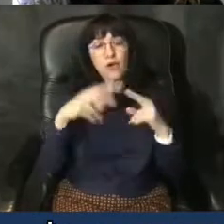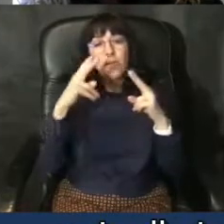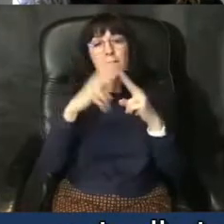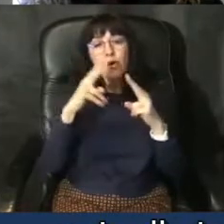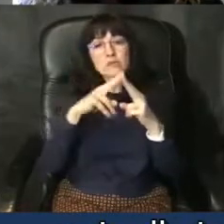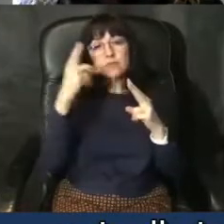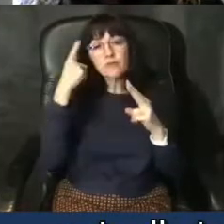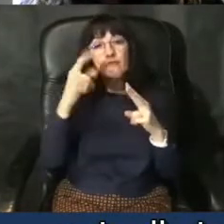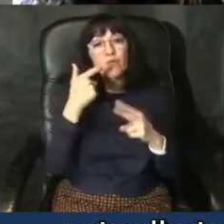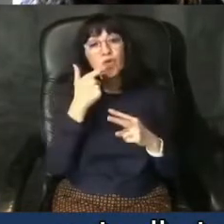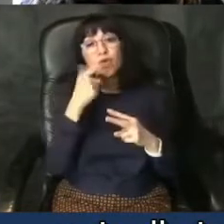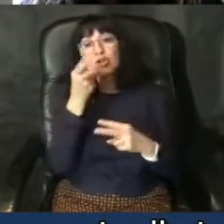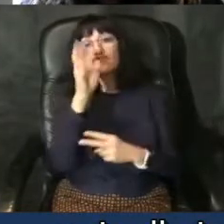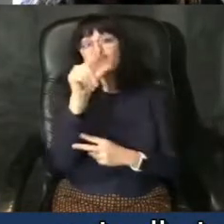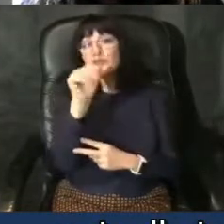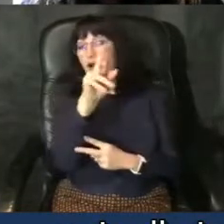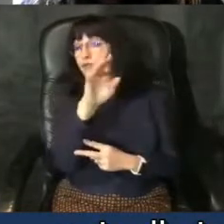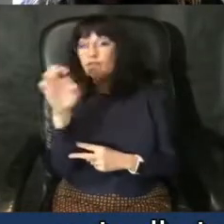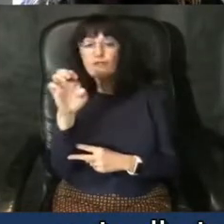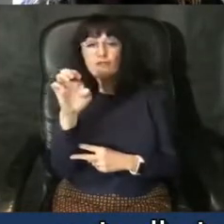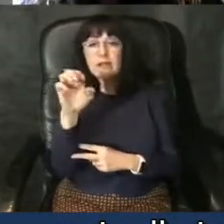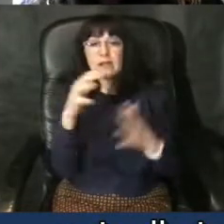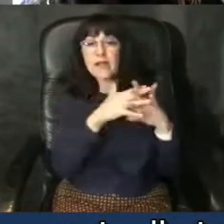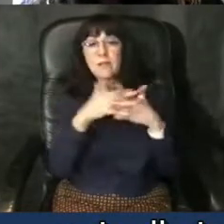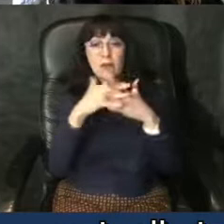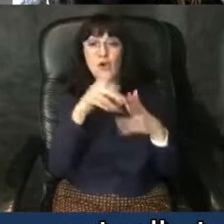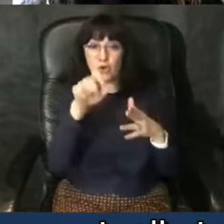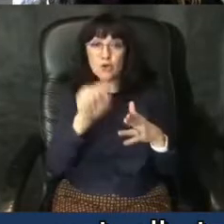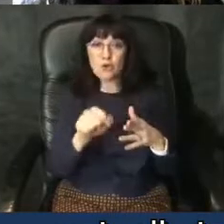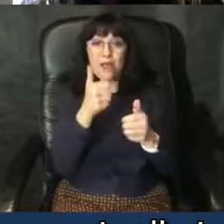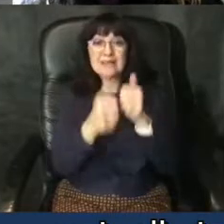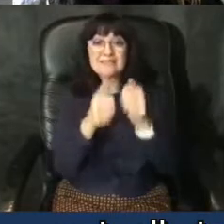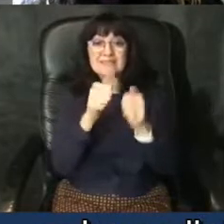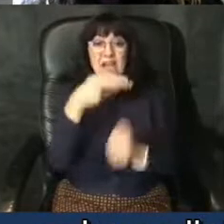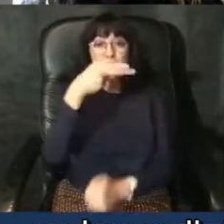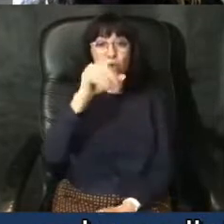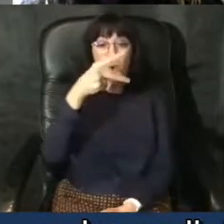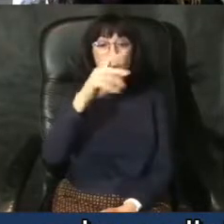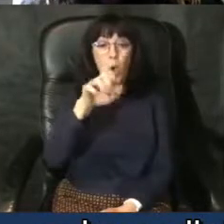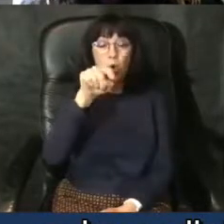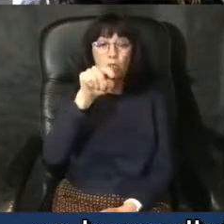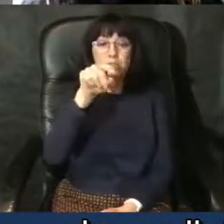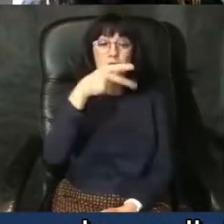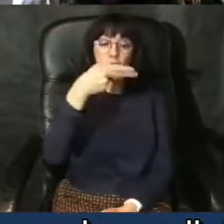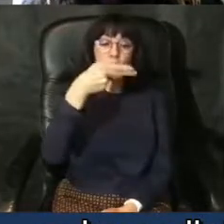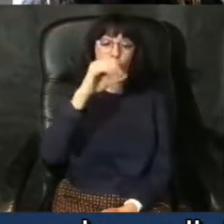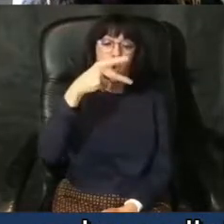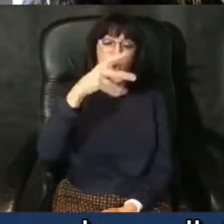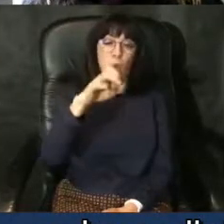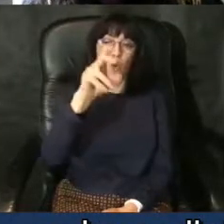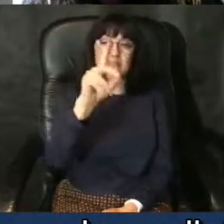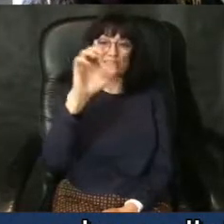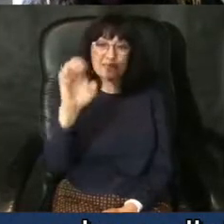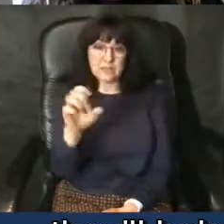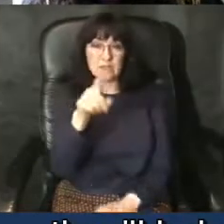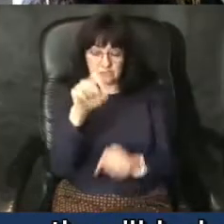You can actually text HOPE DE, just text HOPE DE, and you'll begin getting an immediate response to schedule an appointment with